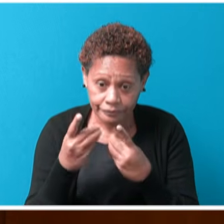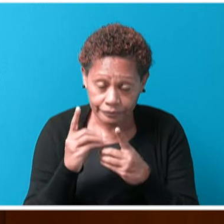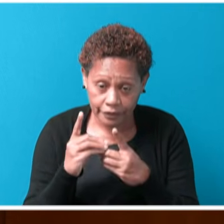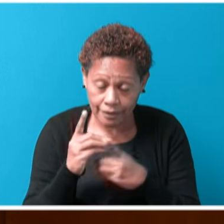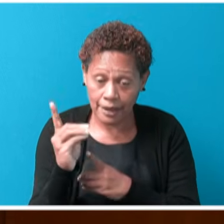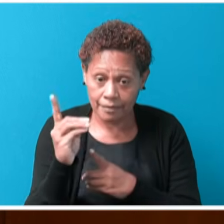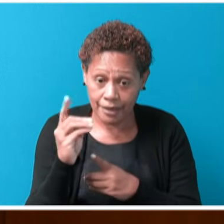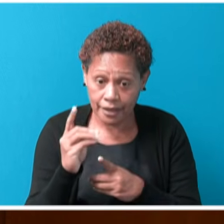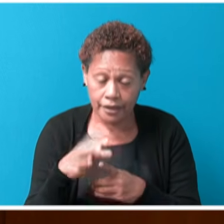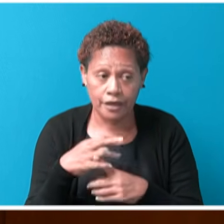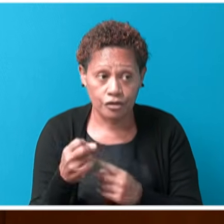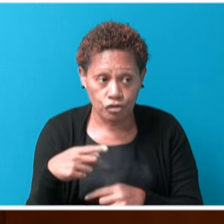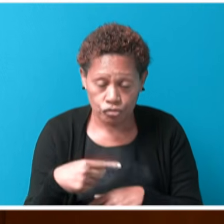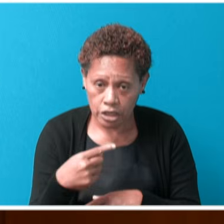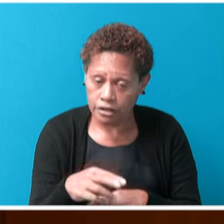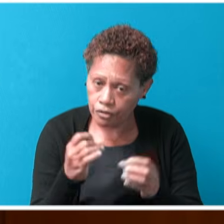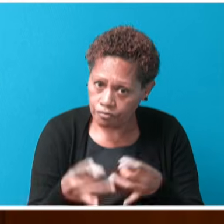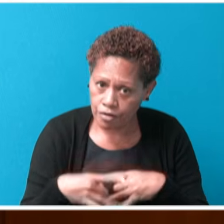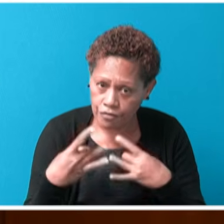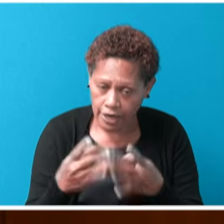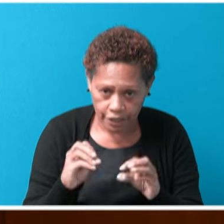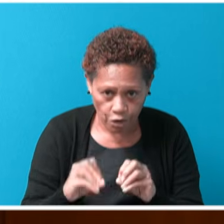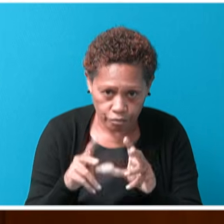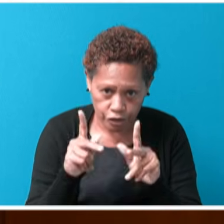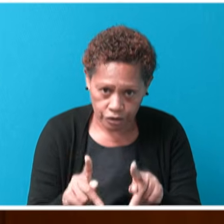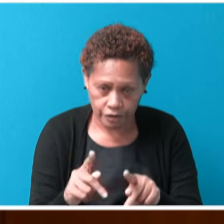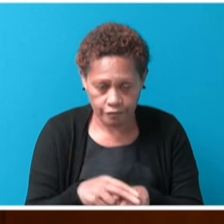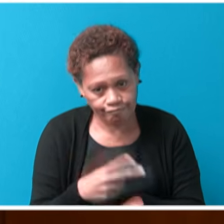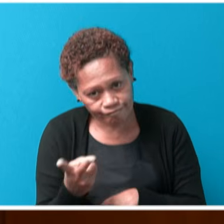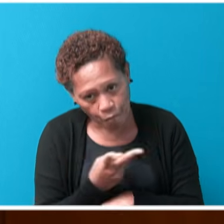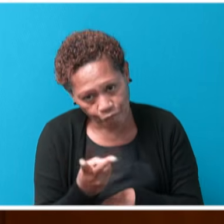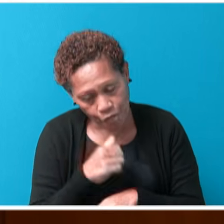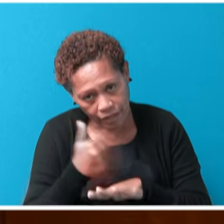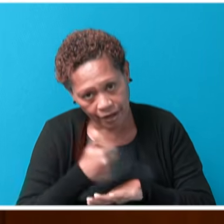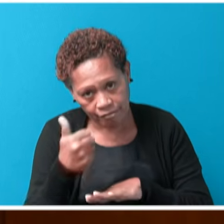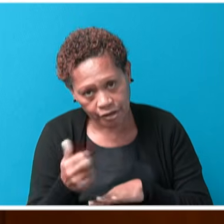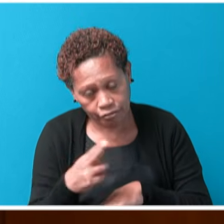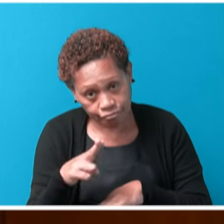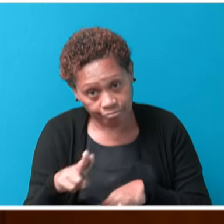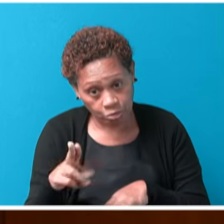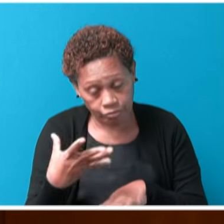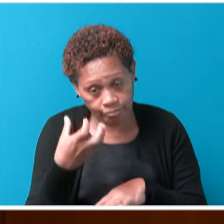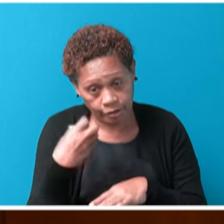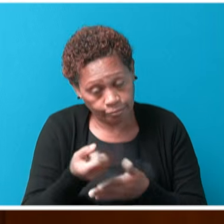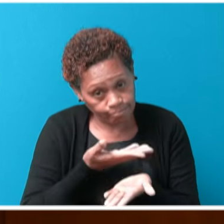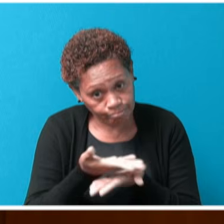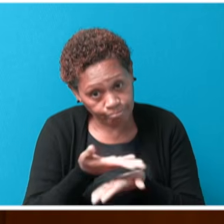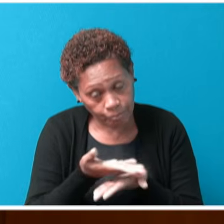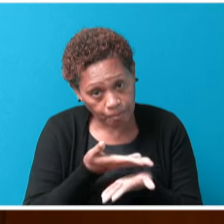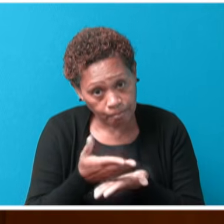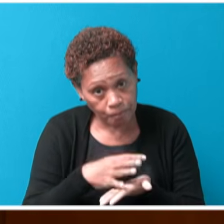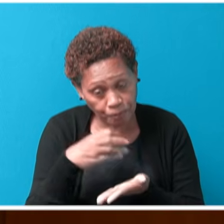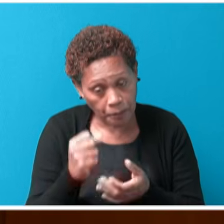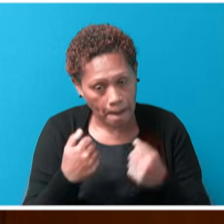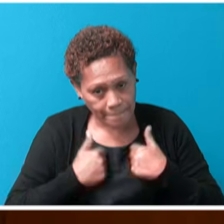stability, while providing an opportunity for both governments to deepen dialogue on practical initiatives